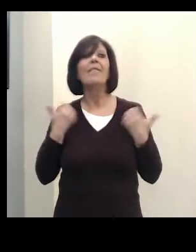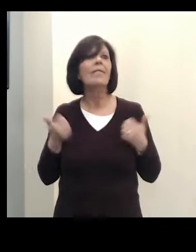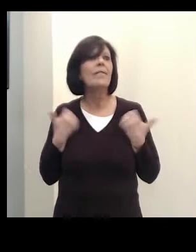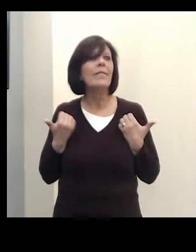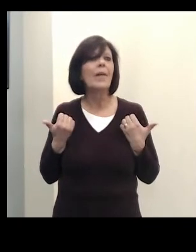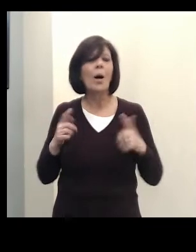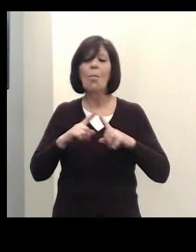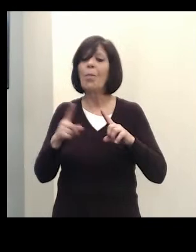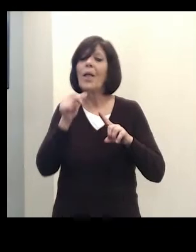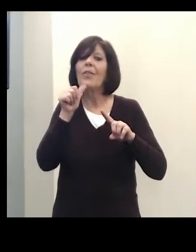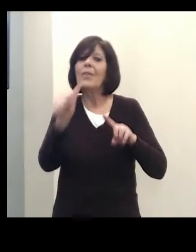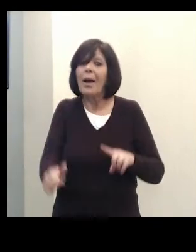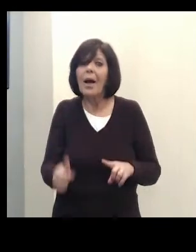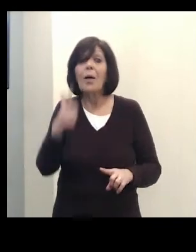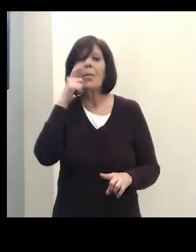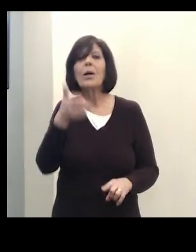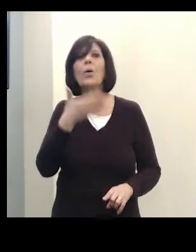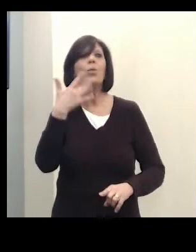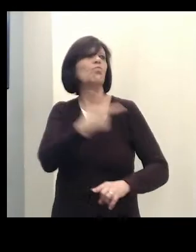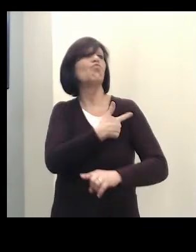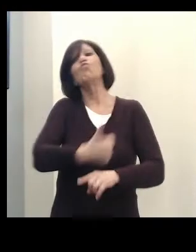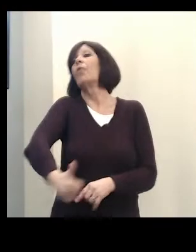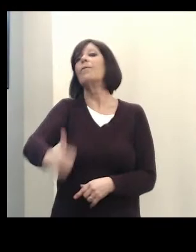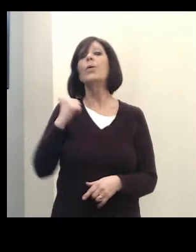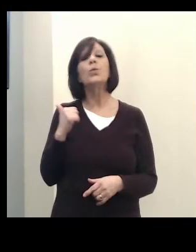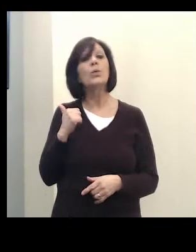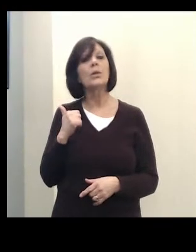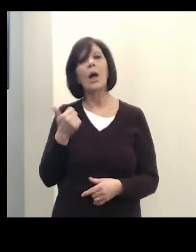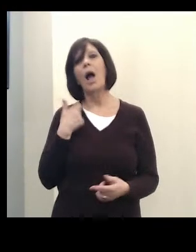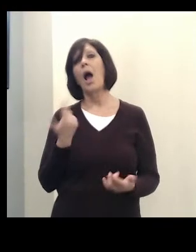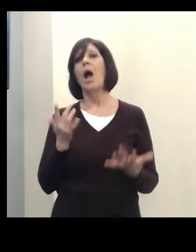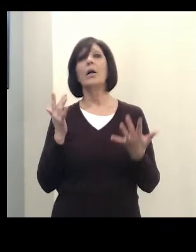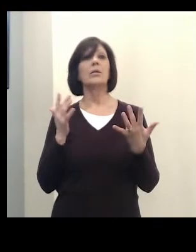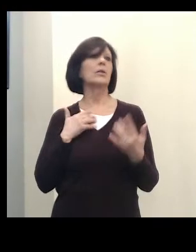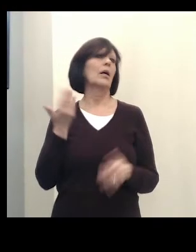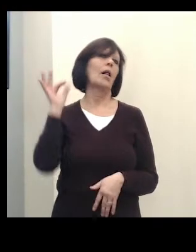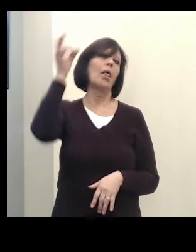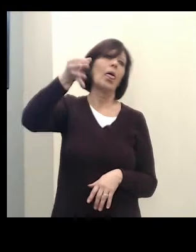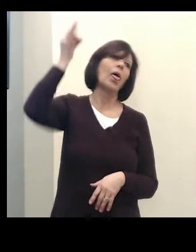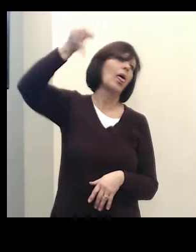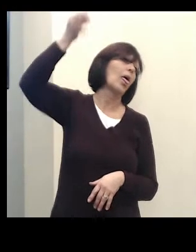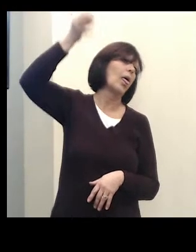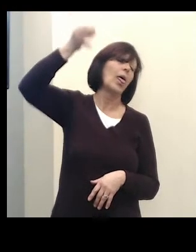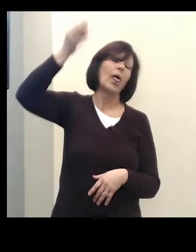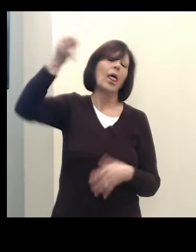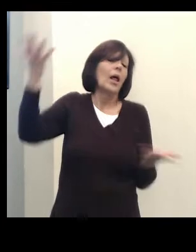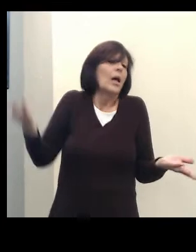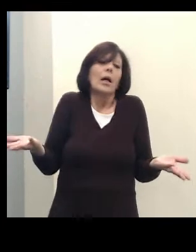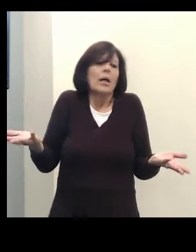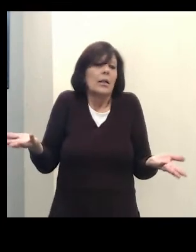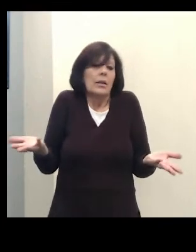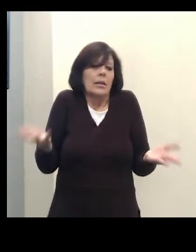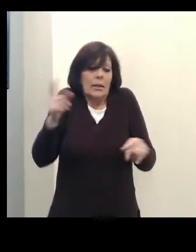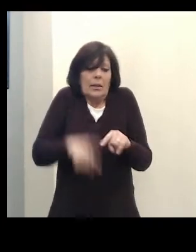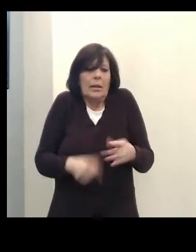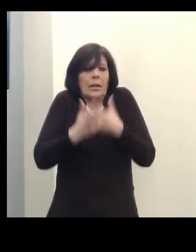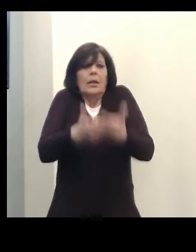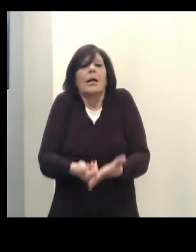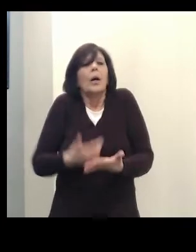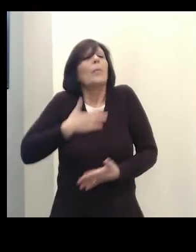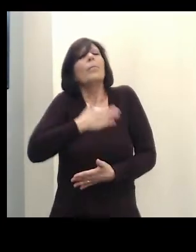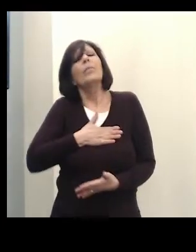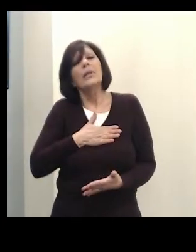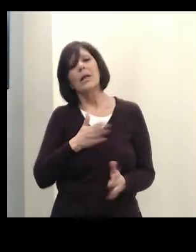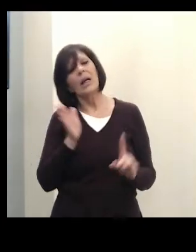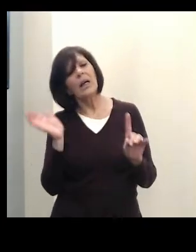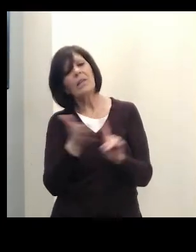vaccinated. I can talk till I'm blue in the face. Dr. Burstein can talk till she's blue in the face. Please talk to your family members.